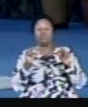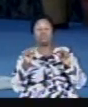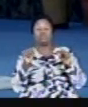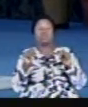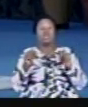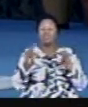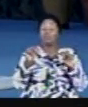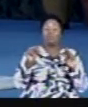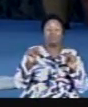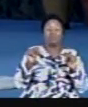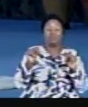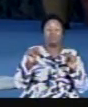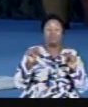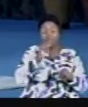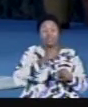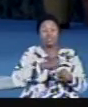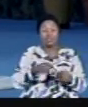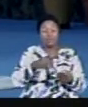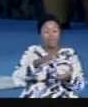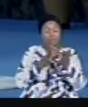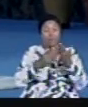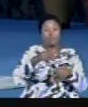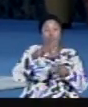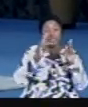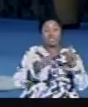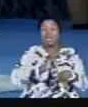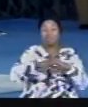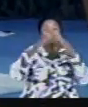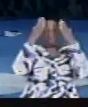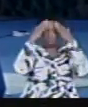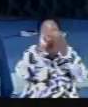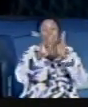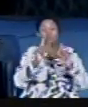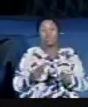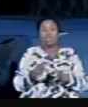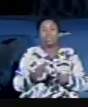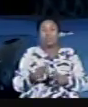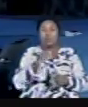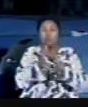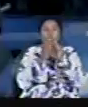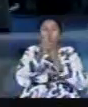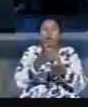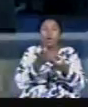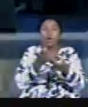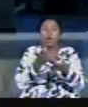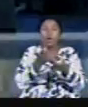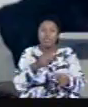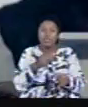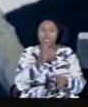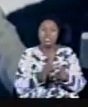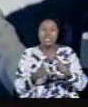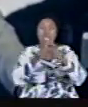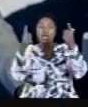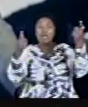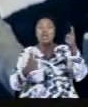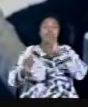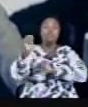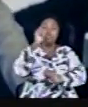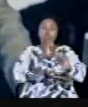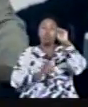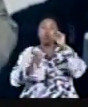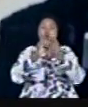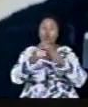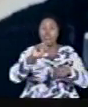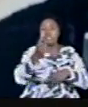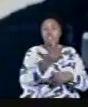scholar. That one I don't know. Which one comes first? The great tribulation or the second coming